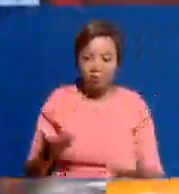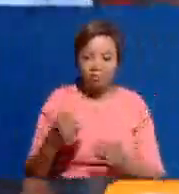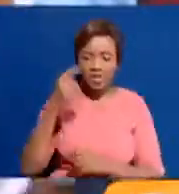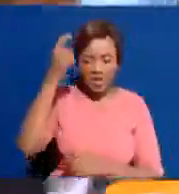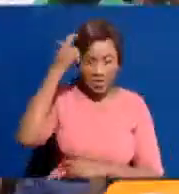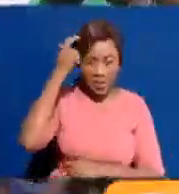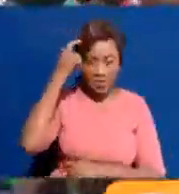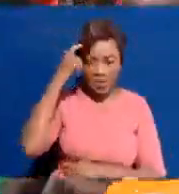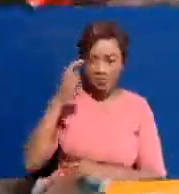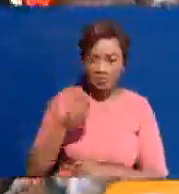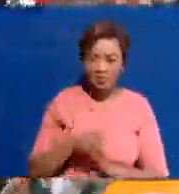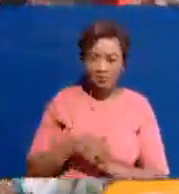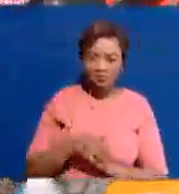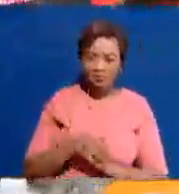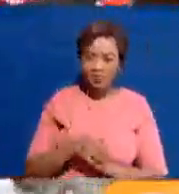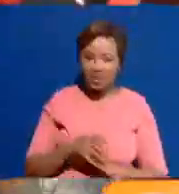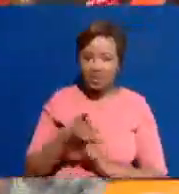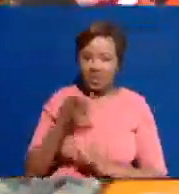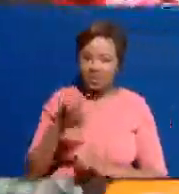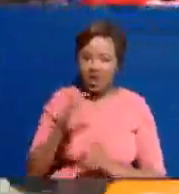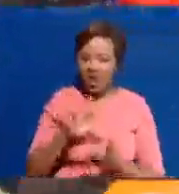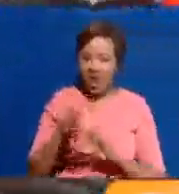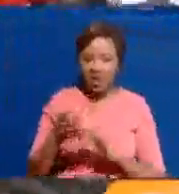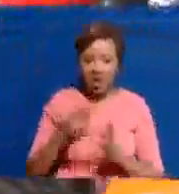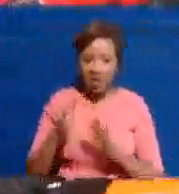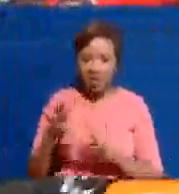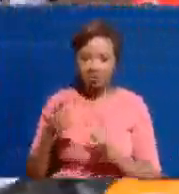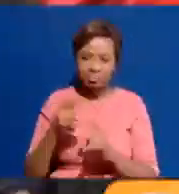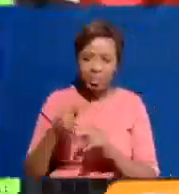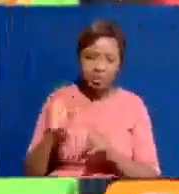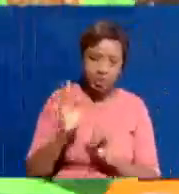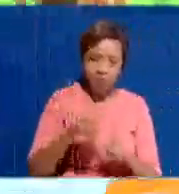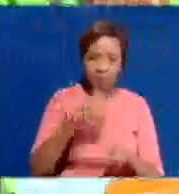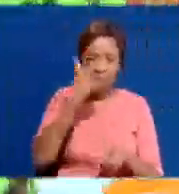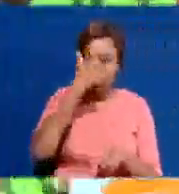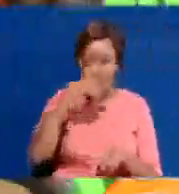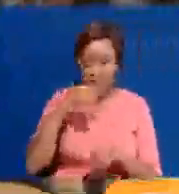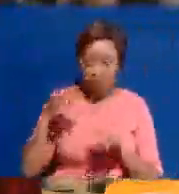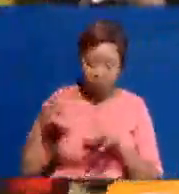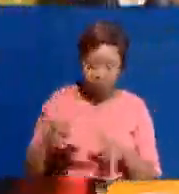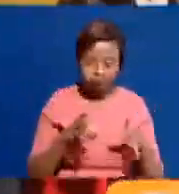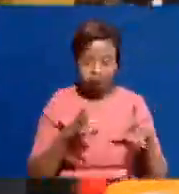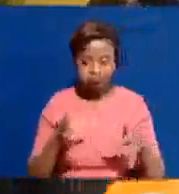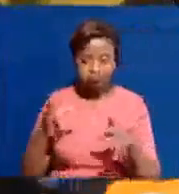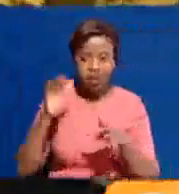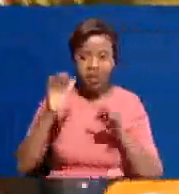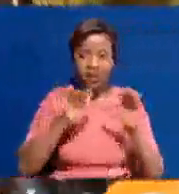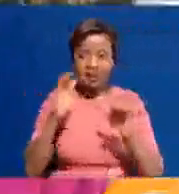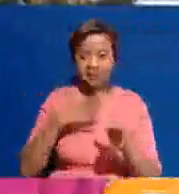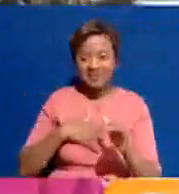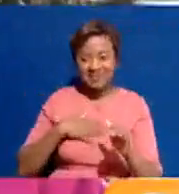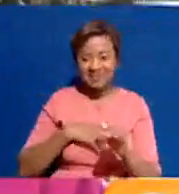of the Way of the Cross around the city before joining other faithful in Thika, where he called for political tolerance in the